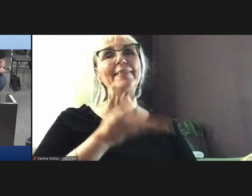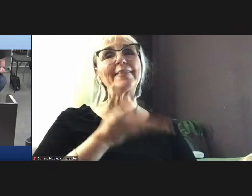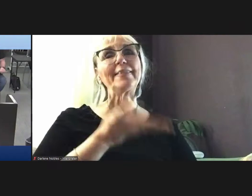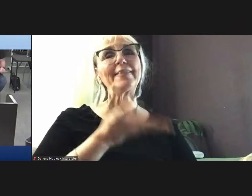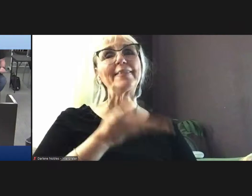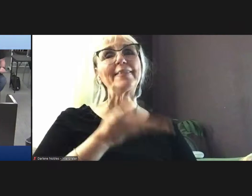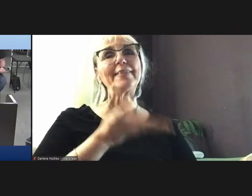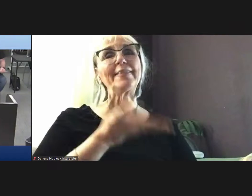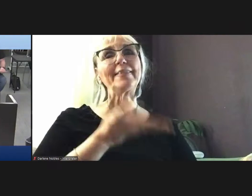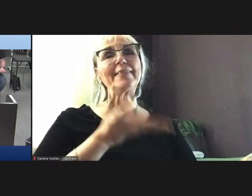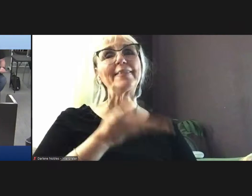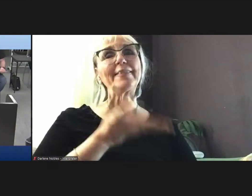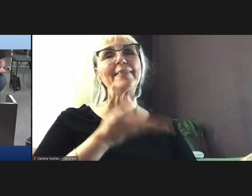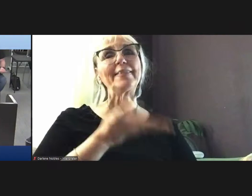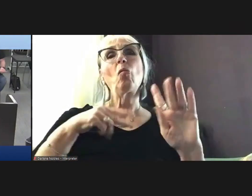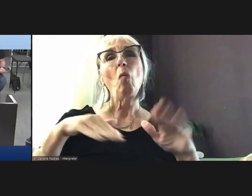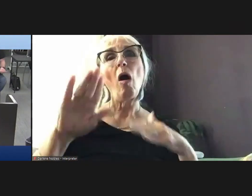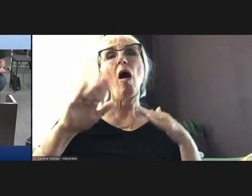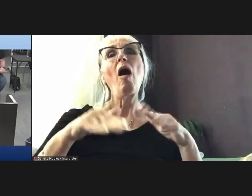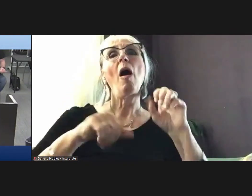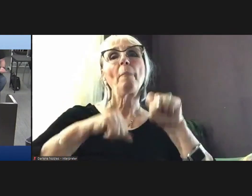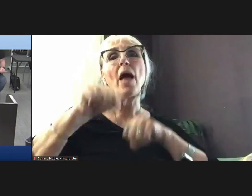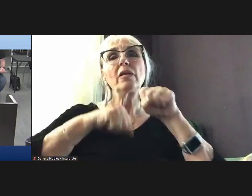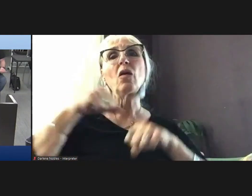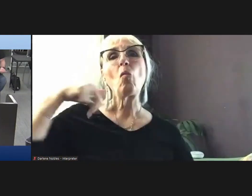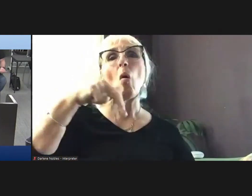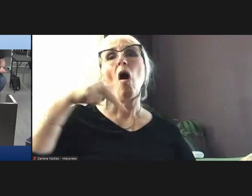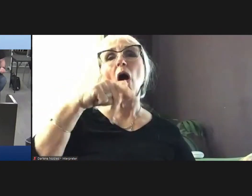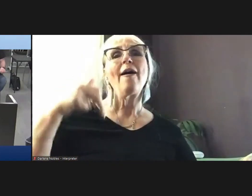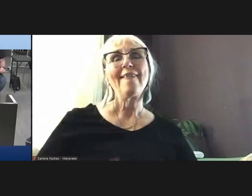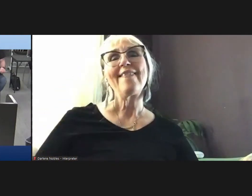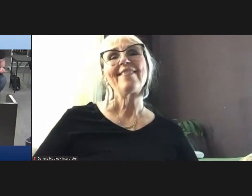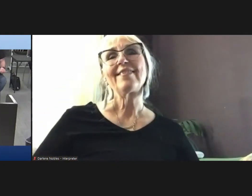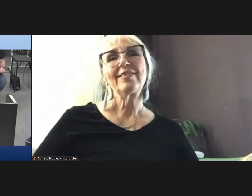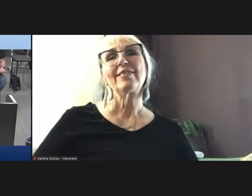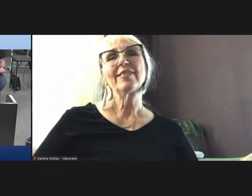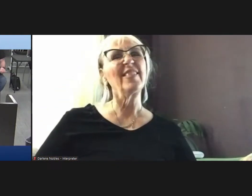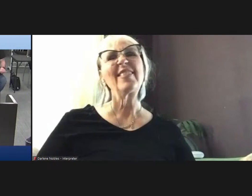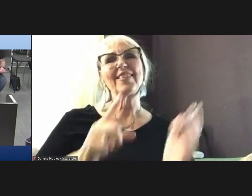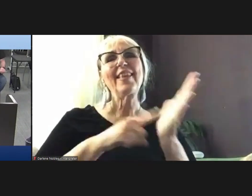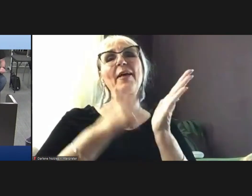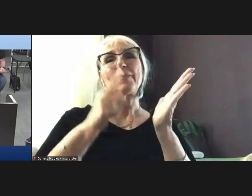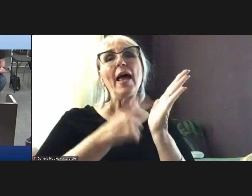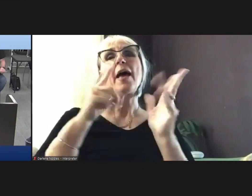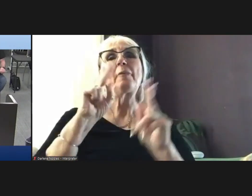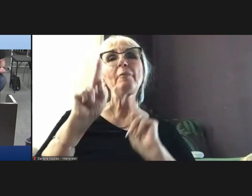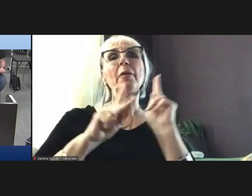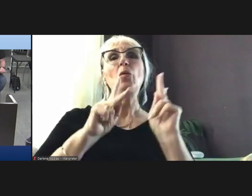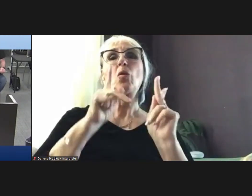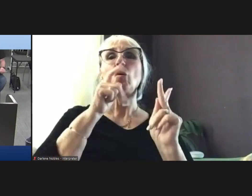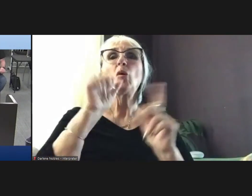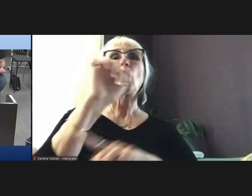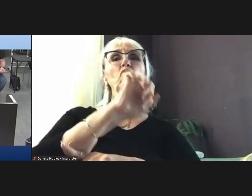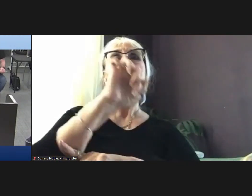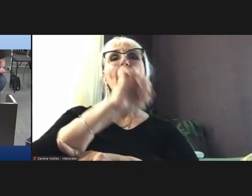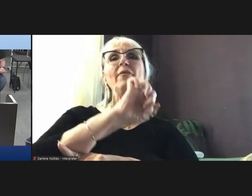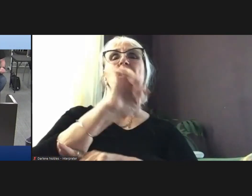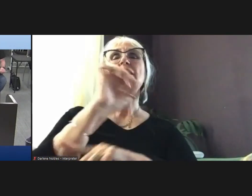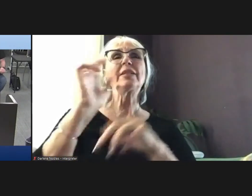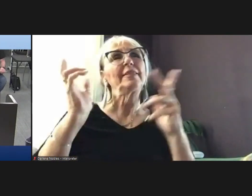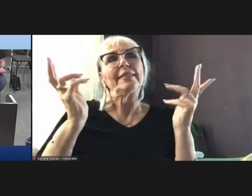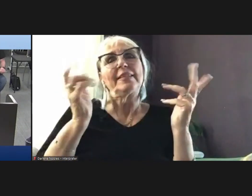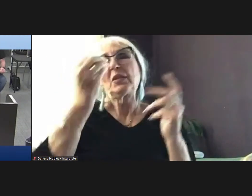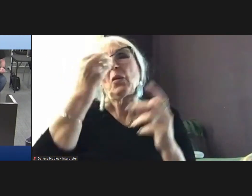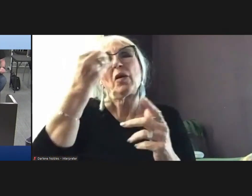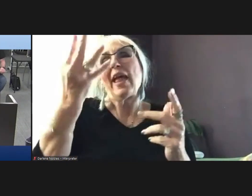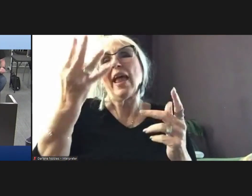ride bicycles down that road, and it's sometimes the people that are driving, they don't care if you're there or